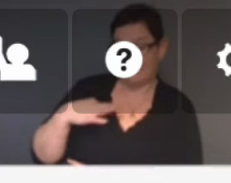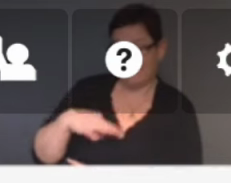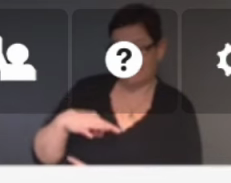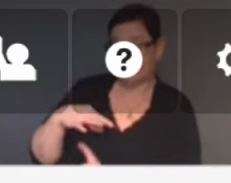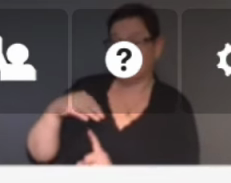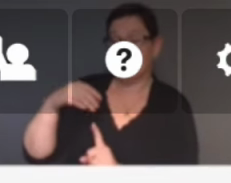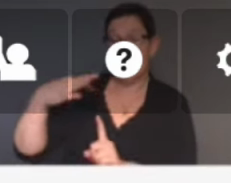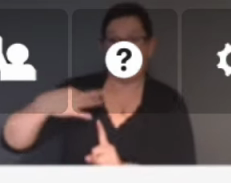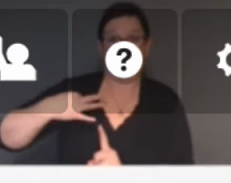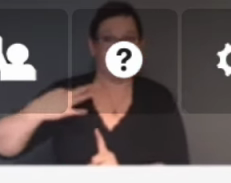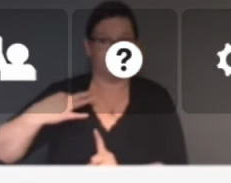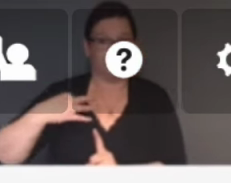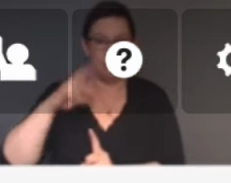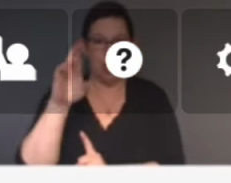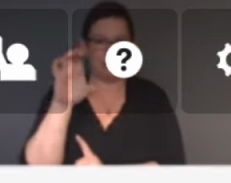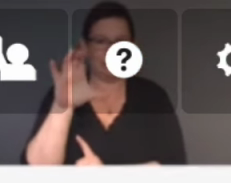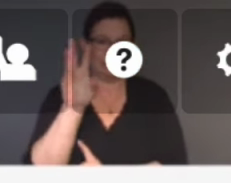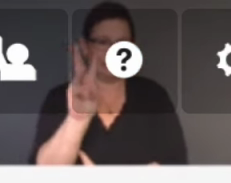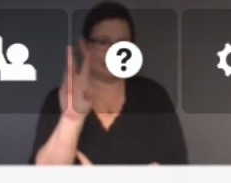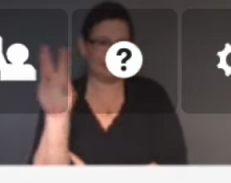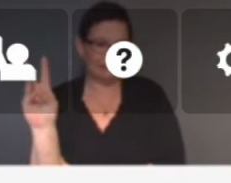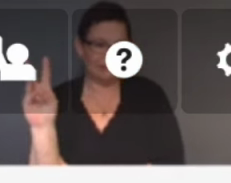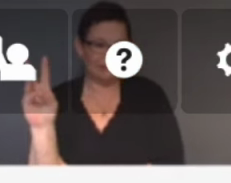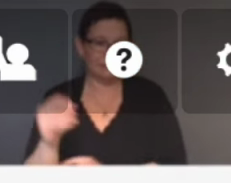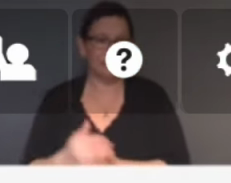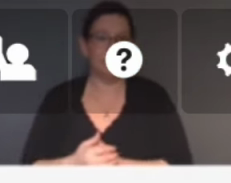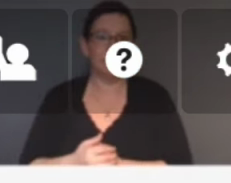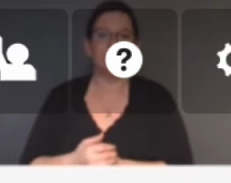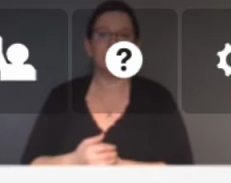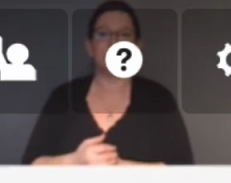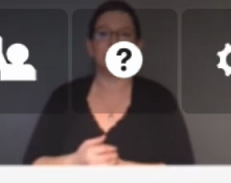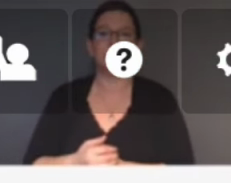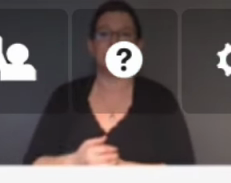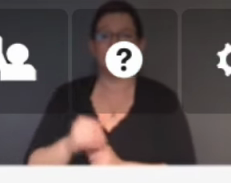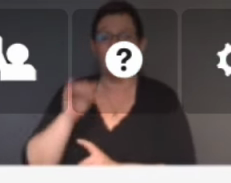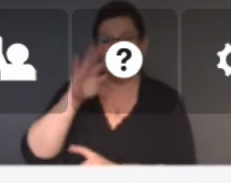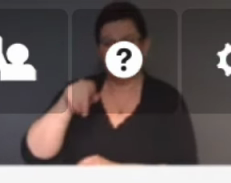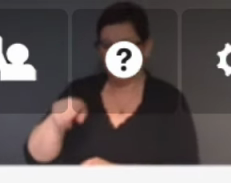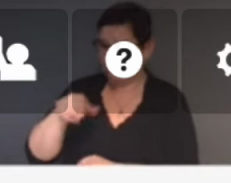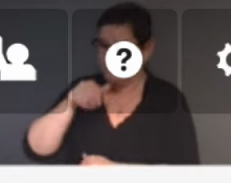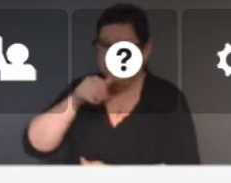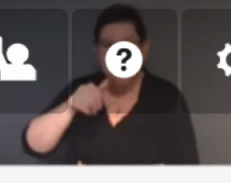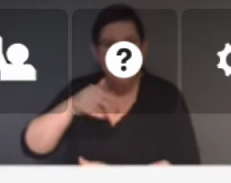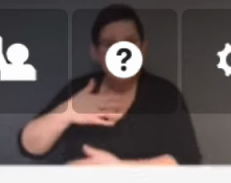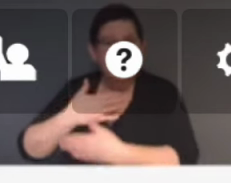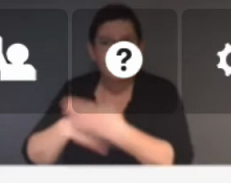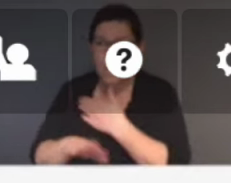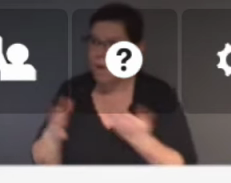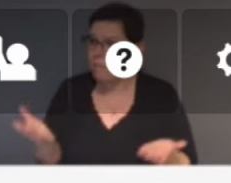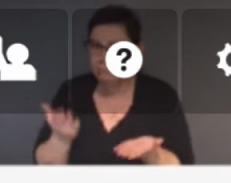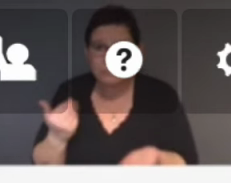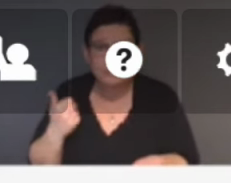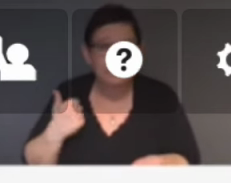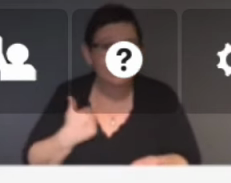If your child wasn't born in Canada, you will have to send us proof of birth with your